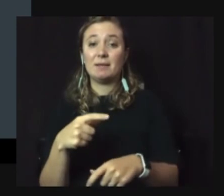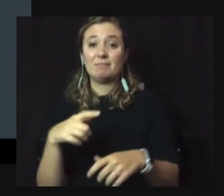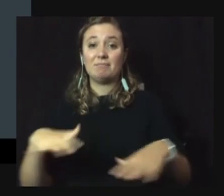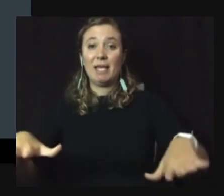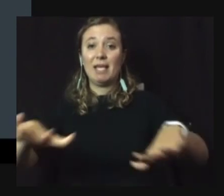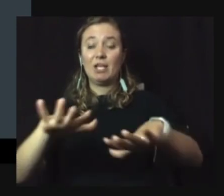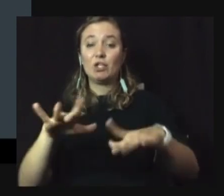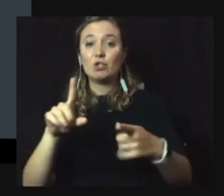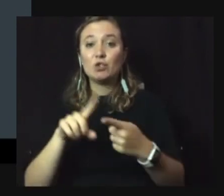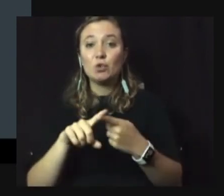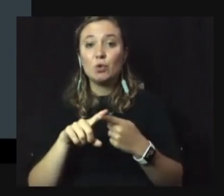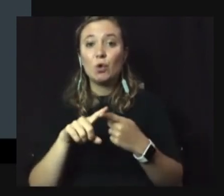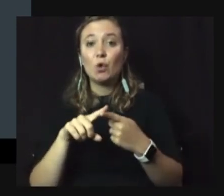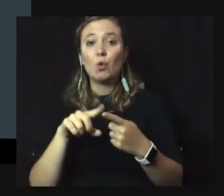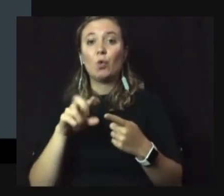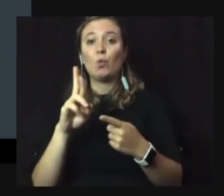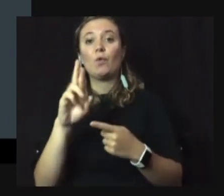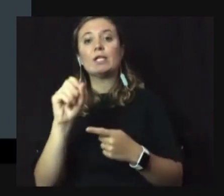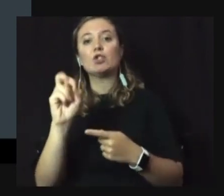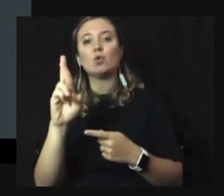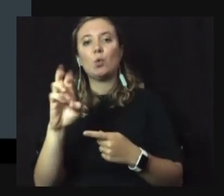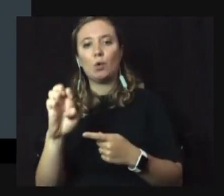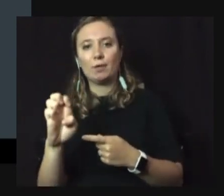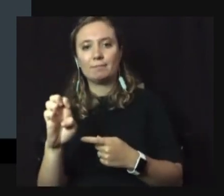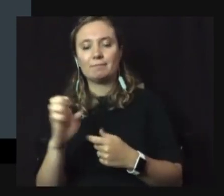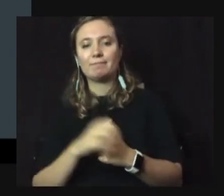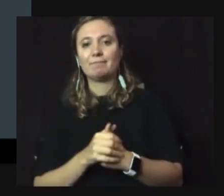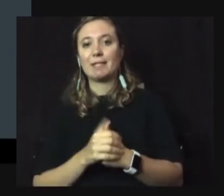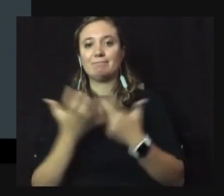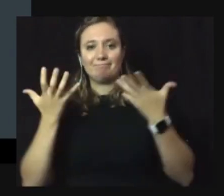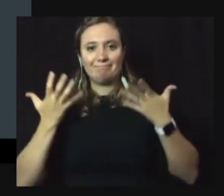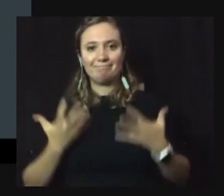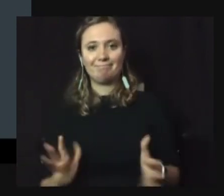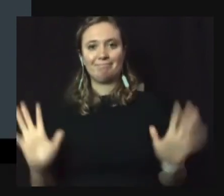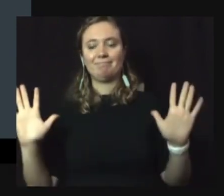That is it. Wahoo! I still have.